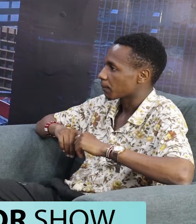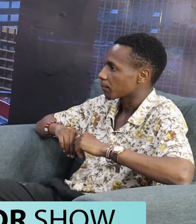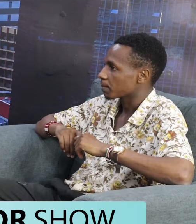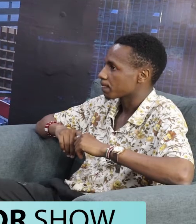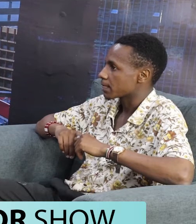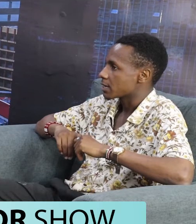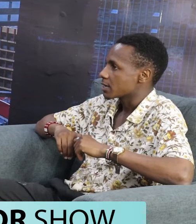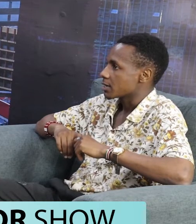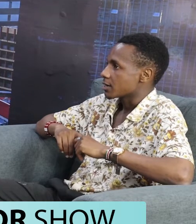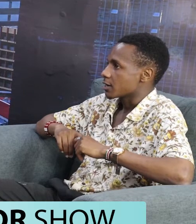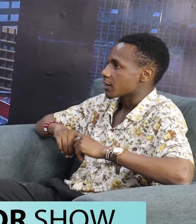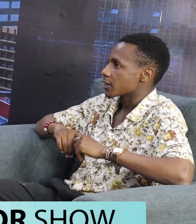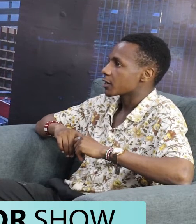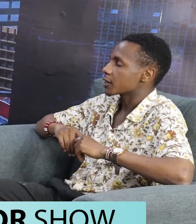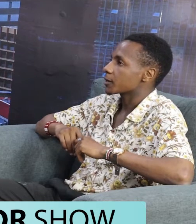on filmmaking?